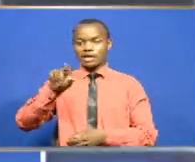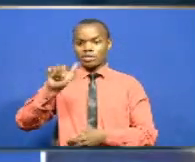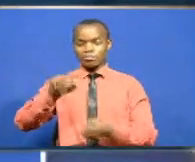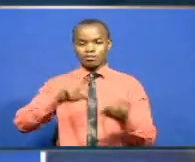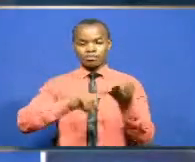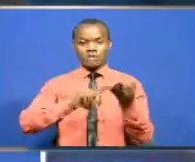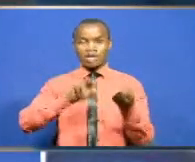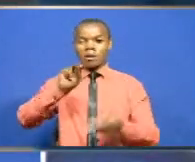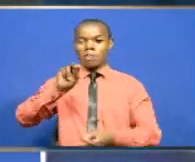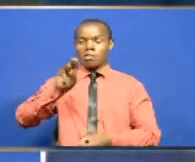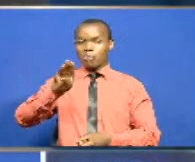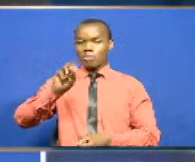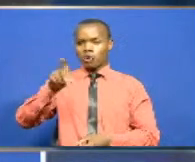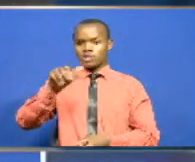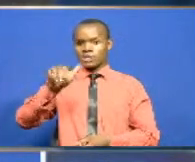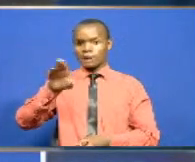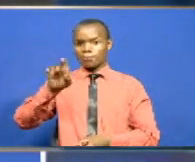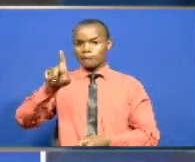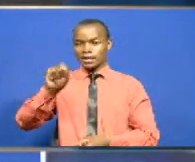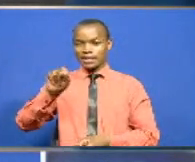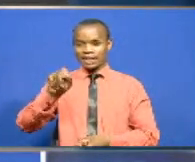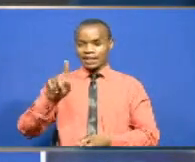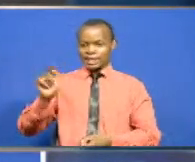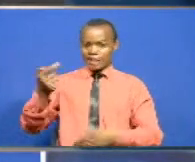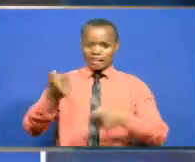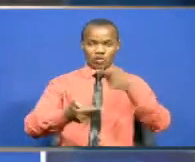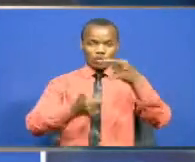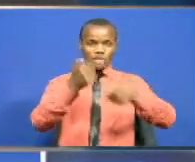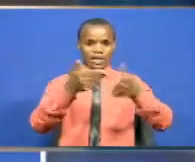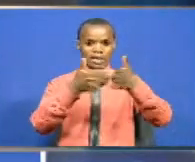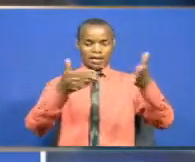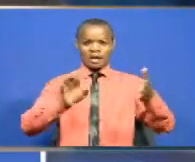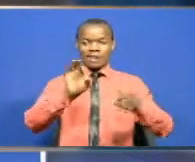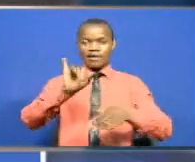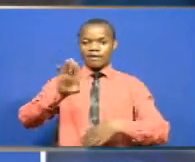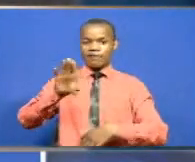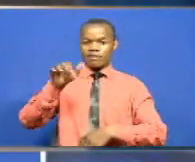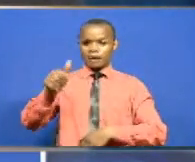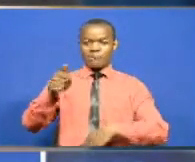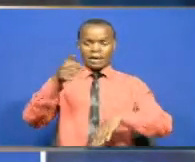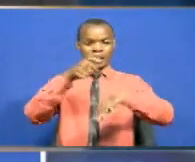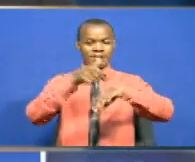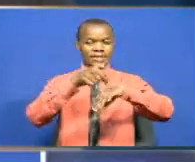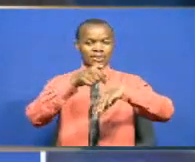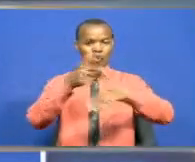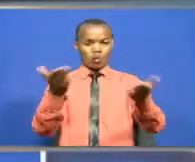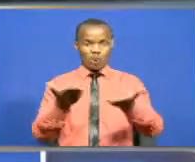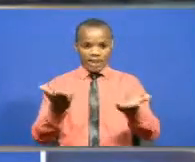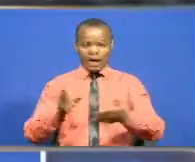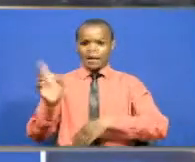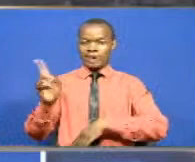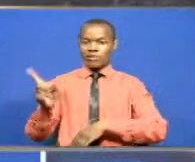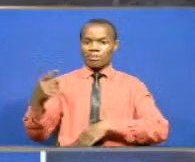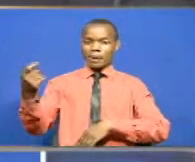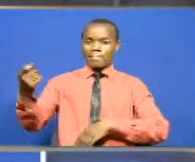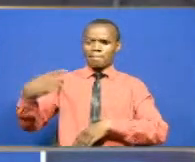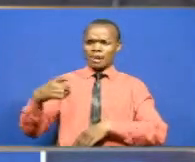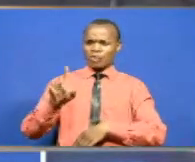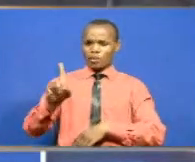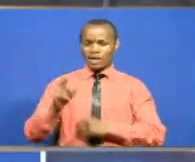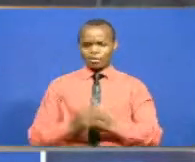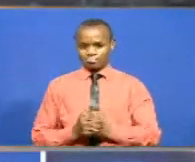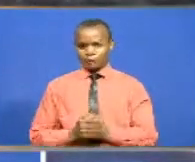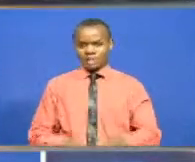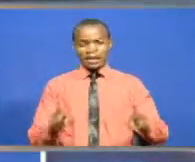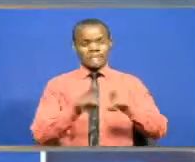Kenya booked their ticket for the tournament by winning FIBA Africa Zone 5 pre-qualifier in Nairobi in January. The second round of